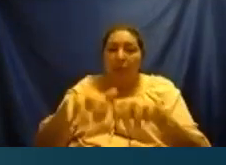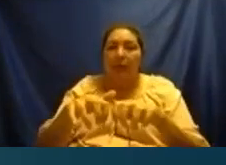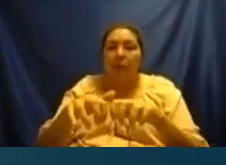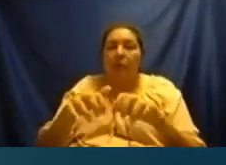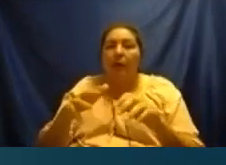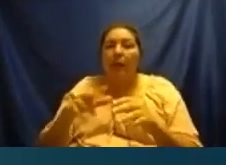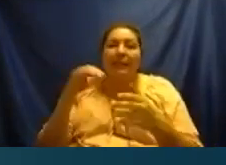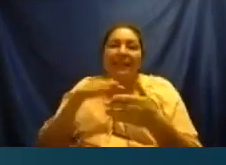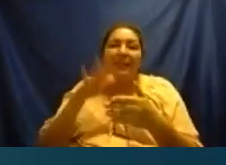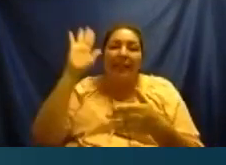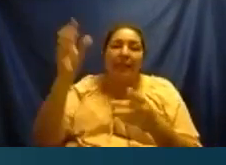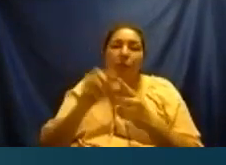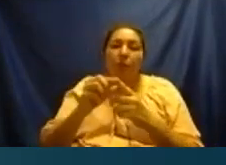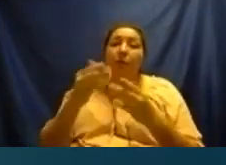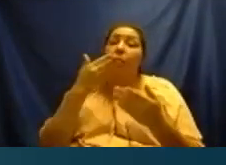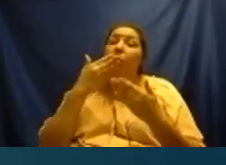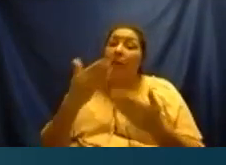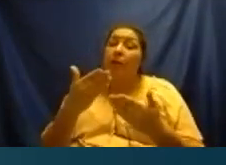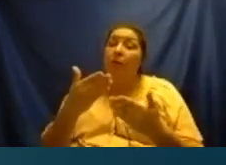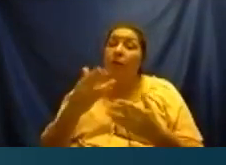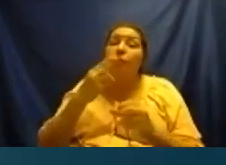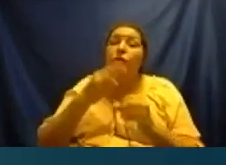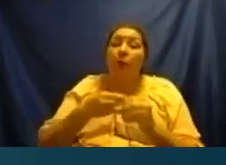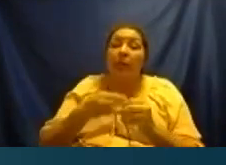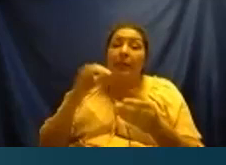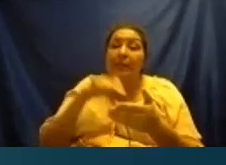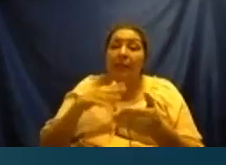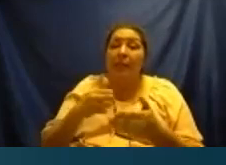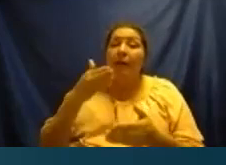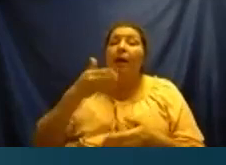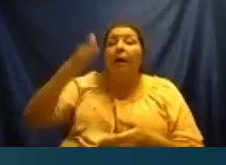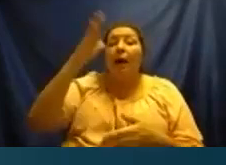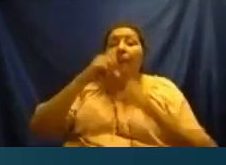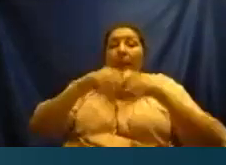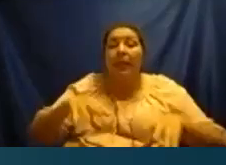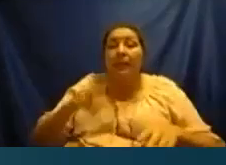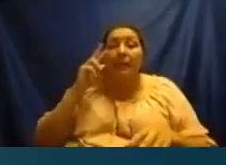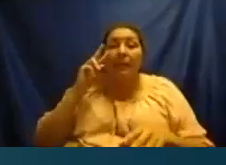Thank you for joining this study. God bless, and I'll see you next time.